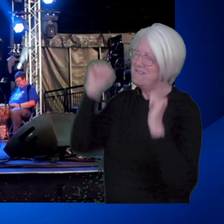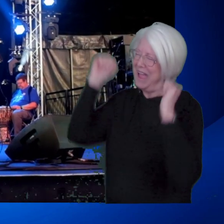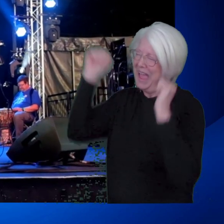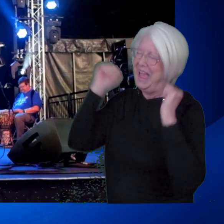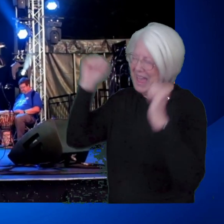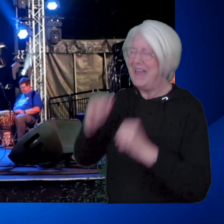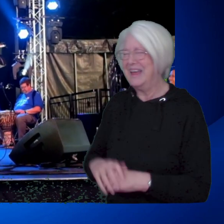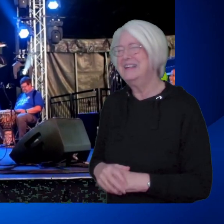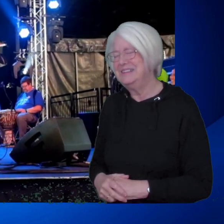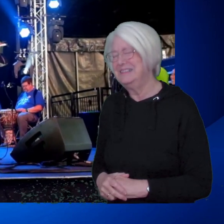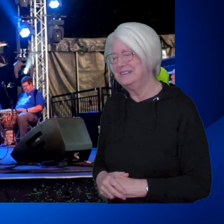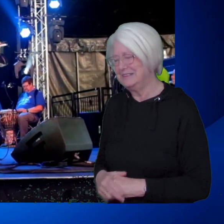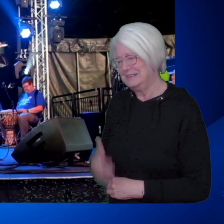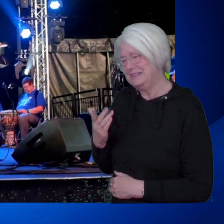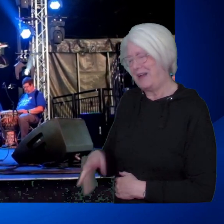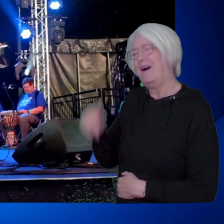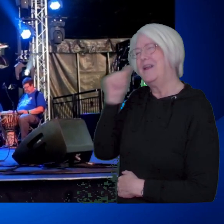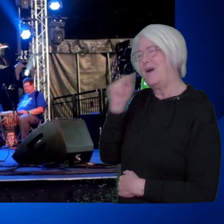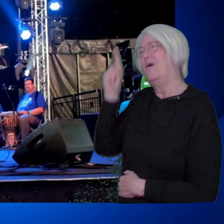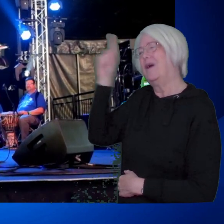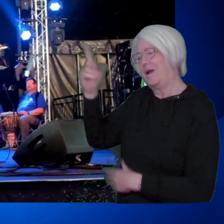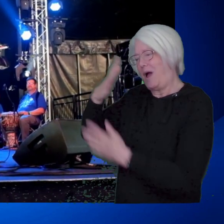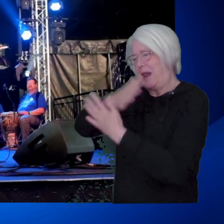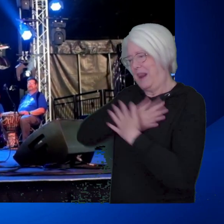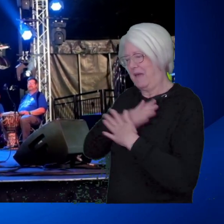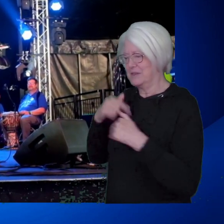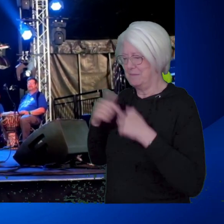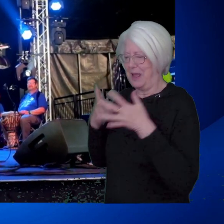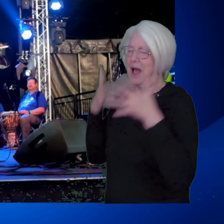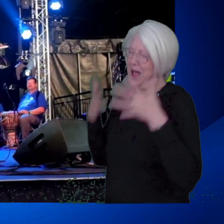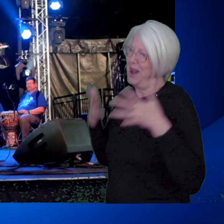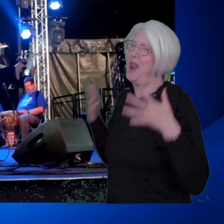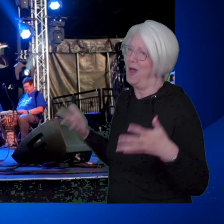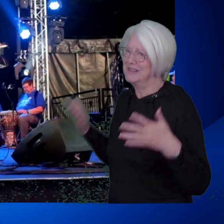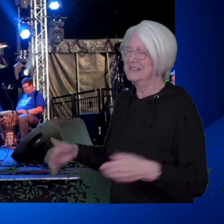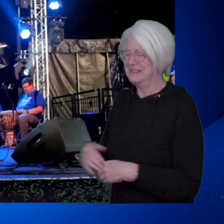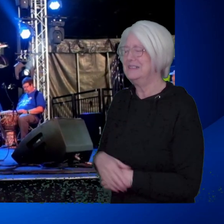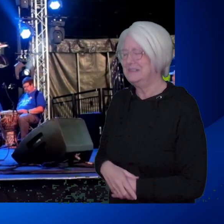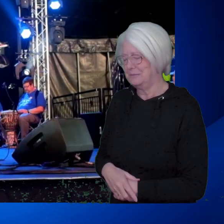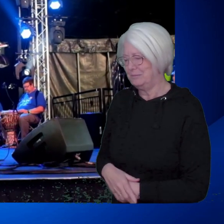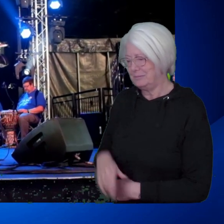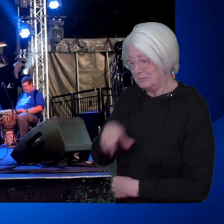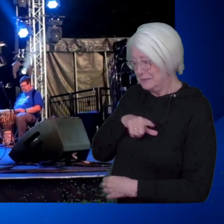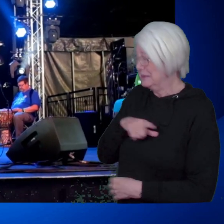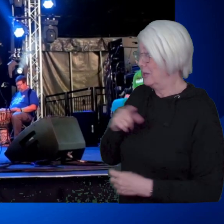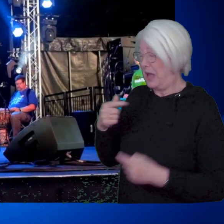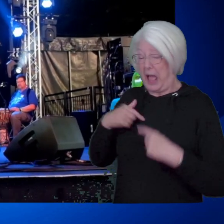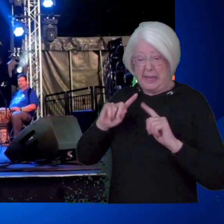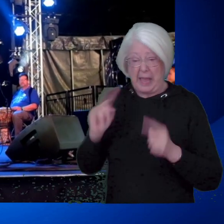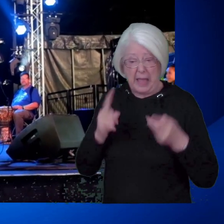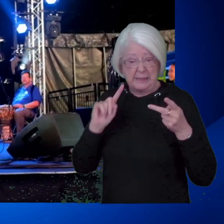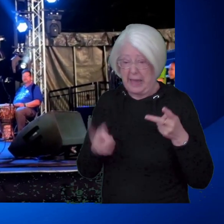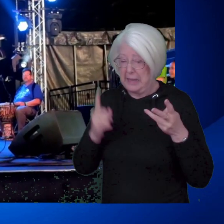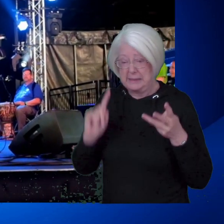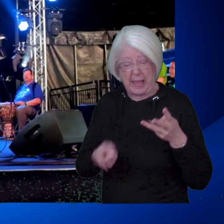Hooray! So now I know that God loves me a lot. Just because I can't do a lot of